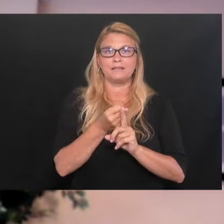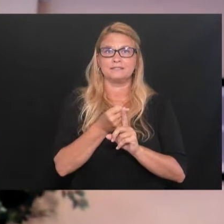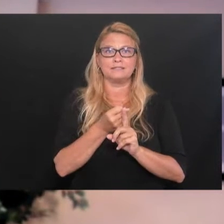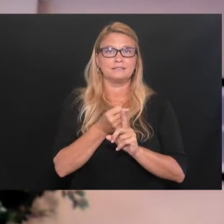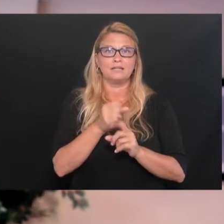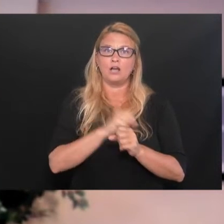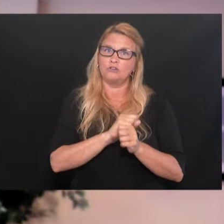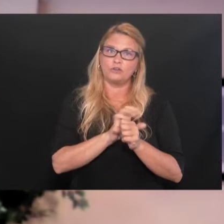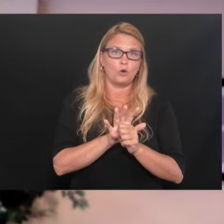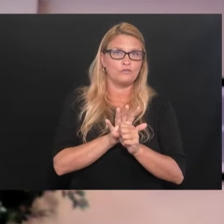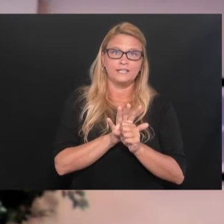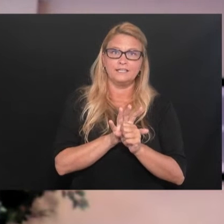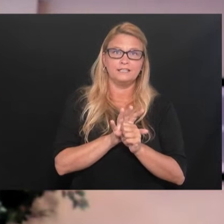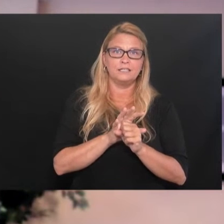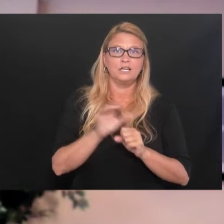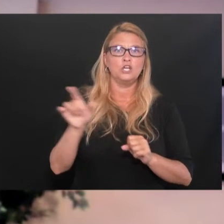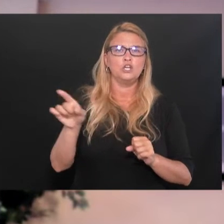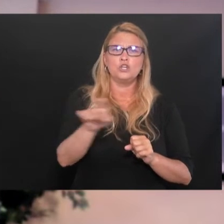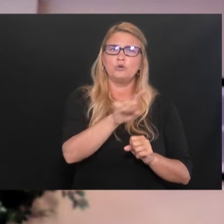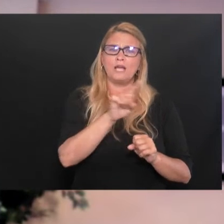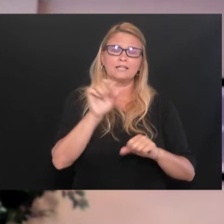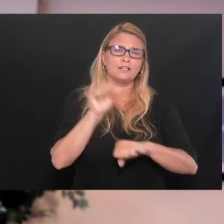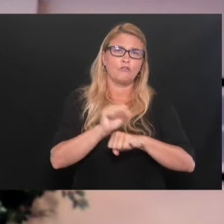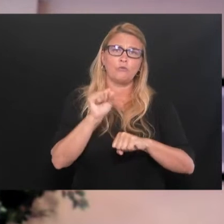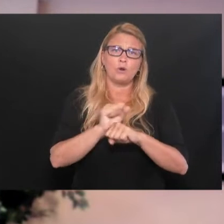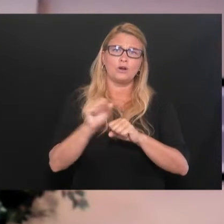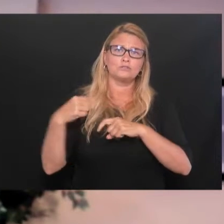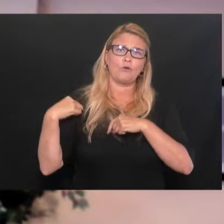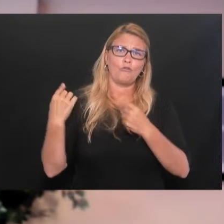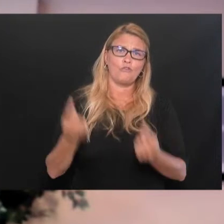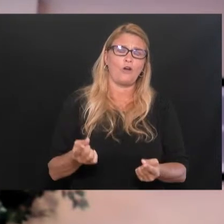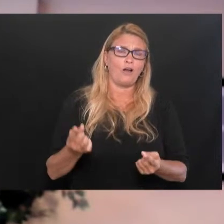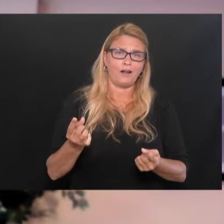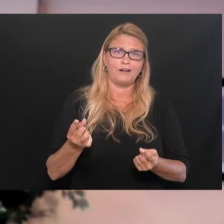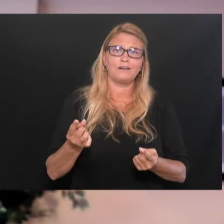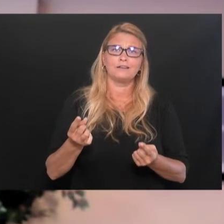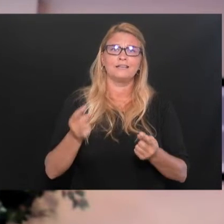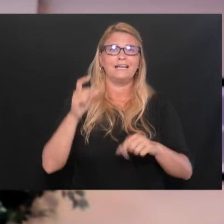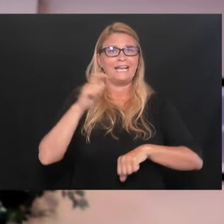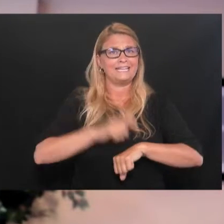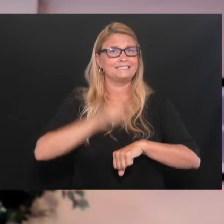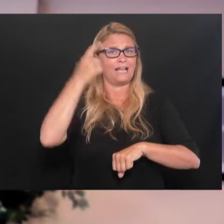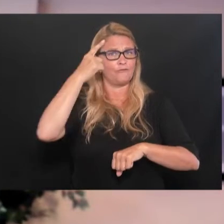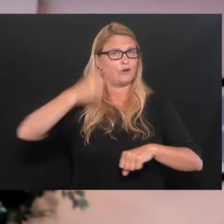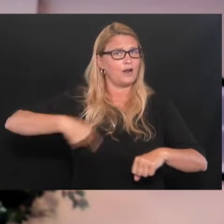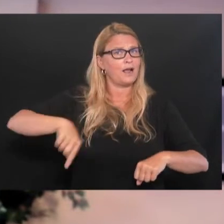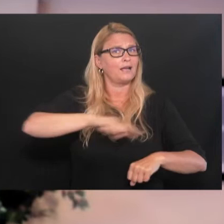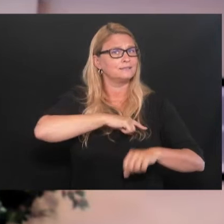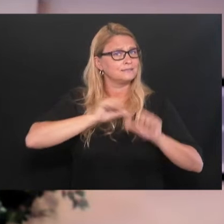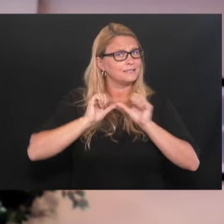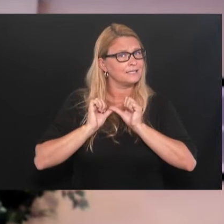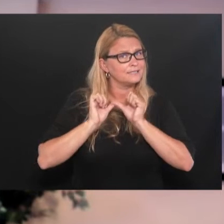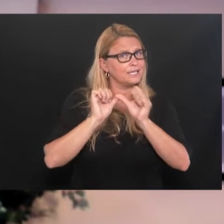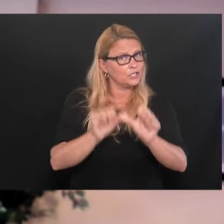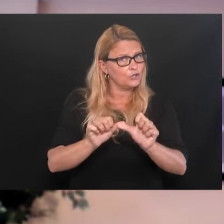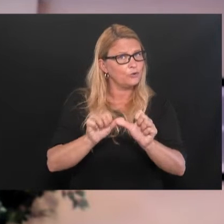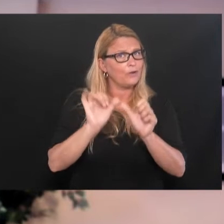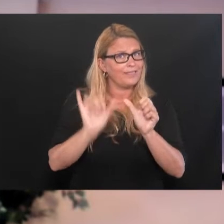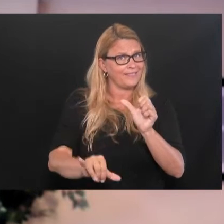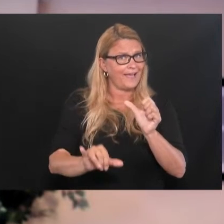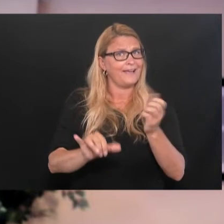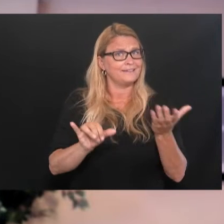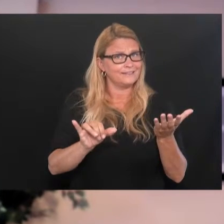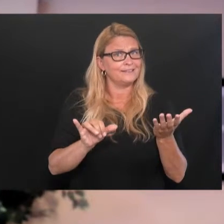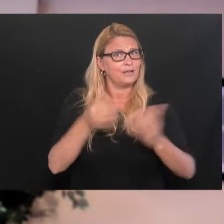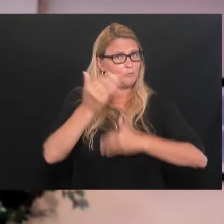West Virginia, you've been a light for others to follow this whole time through. It's time for us to continue that position, but